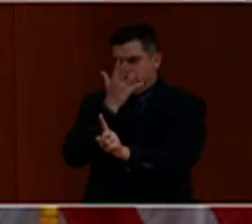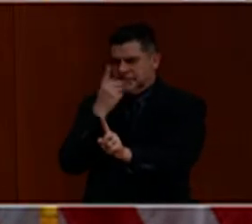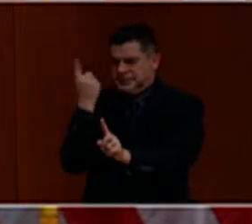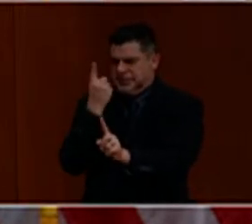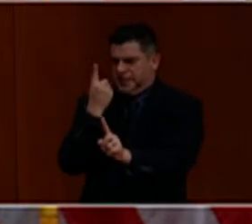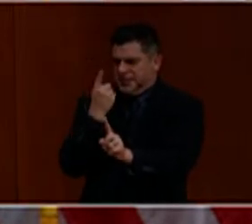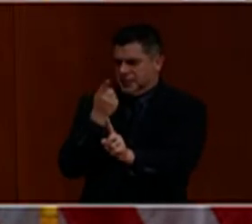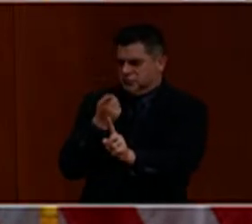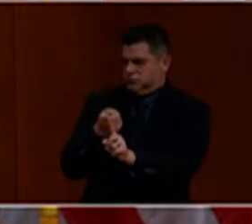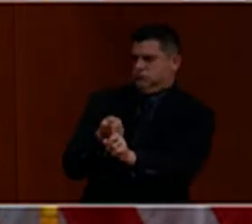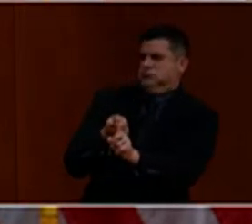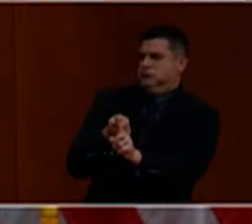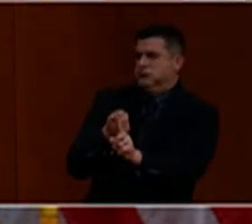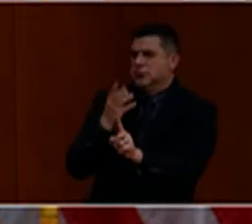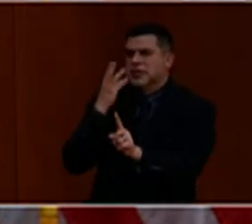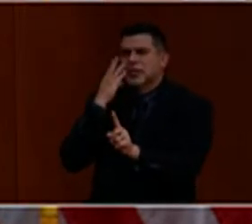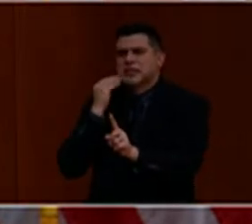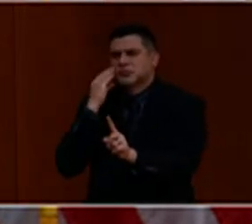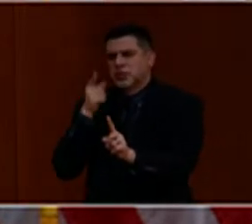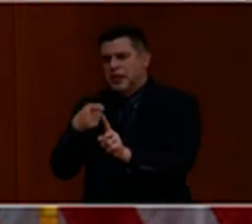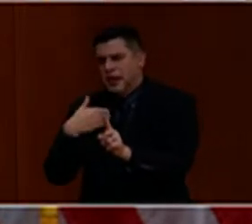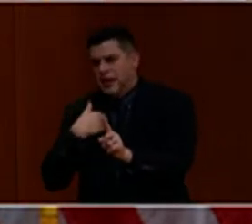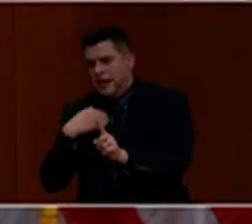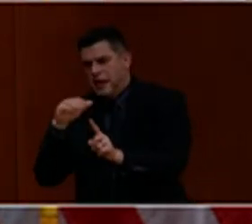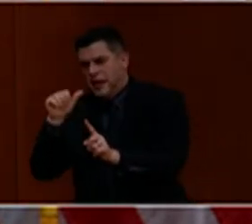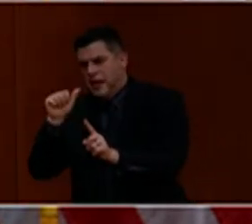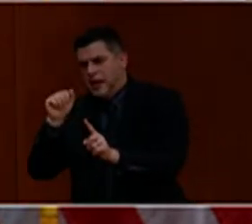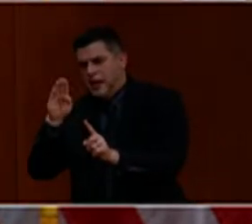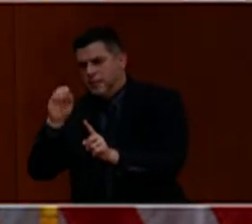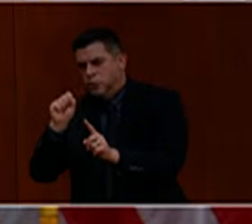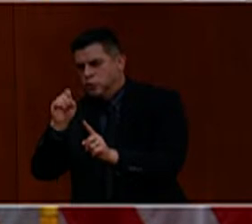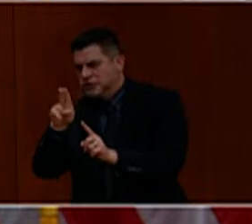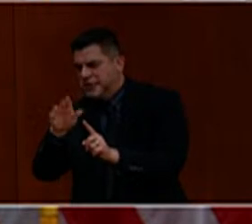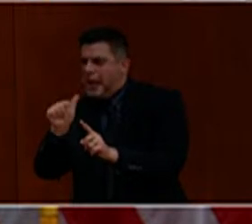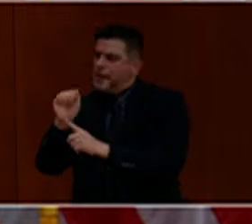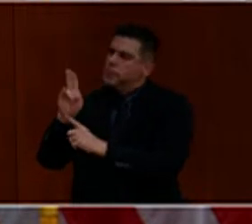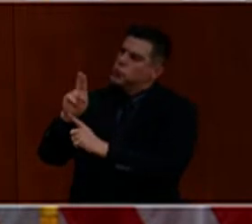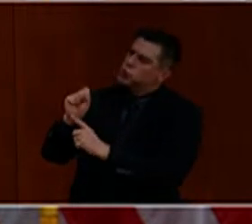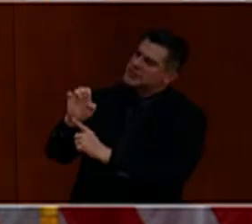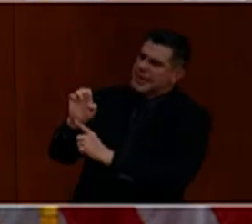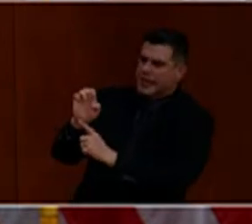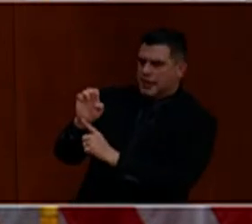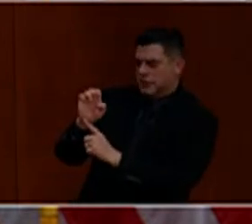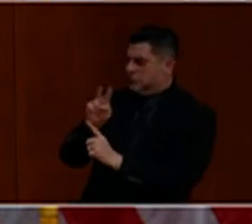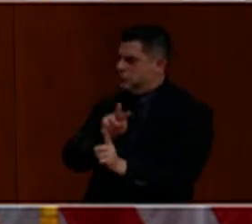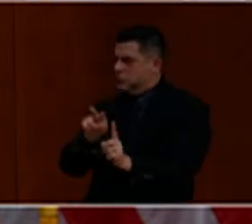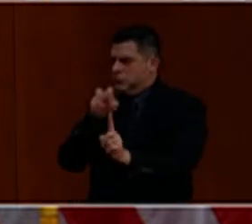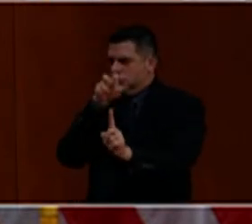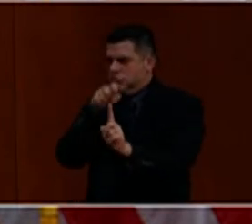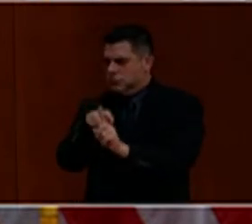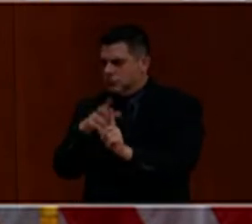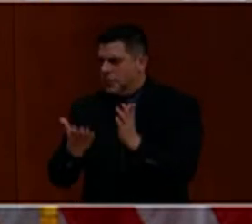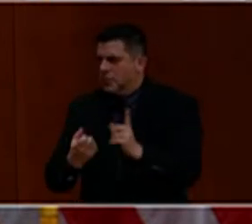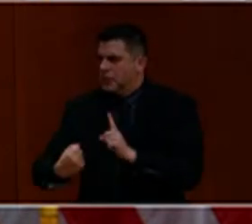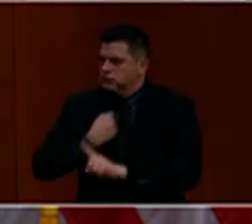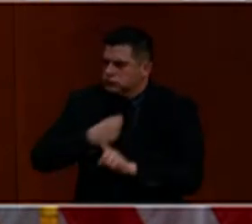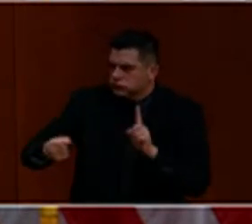declined when the schools were virtual. So I think all those things really counsel in favor of having this choice.